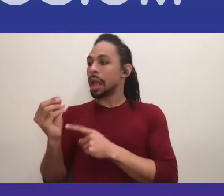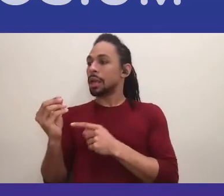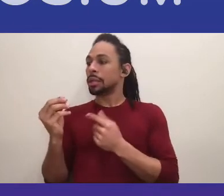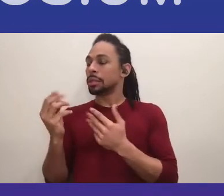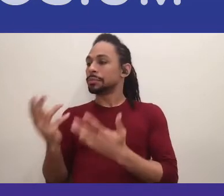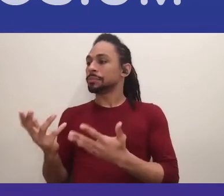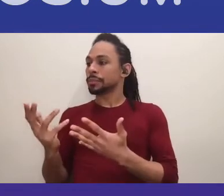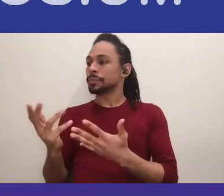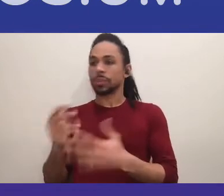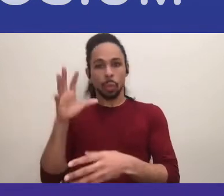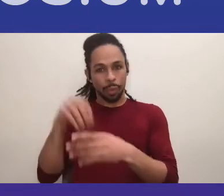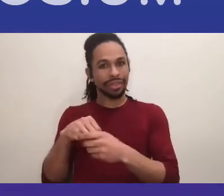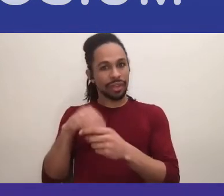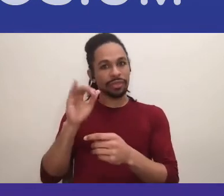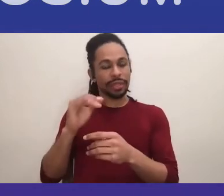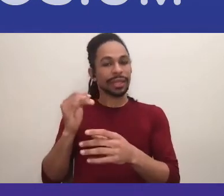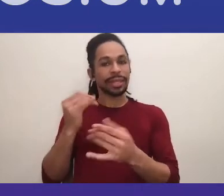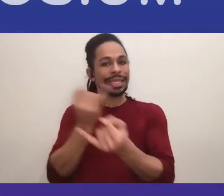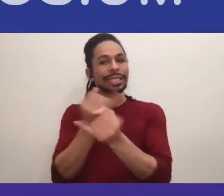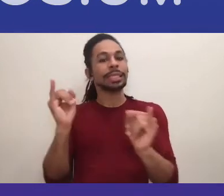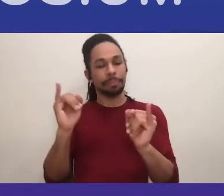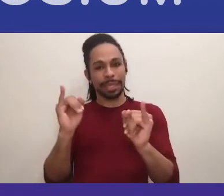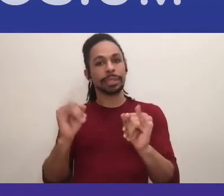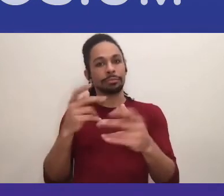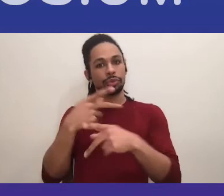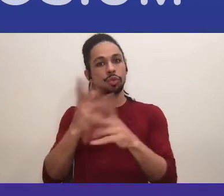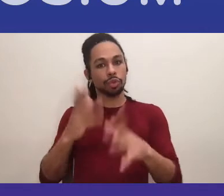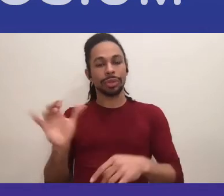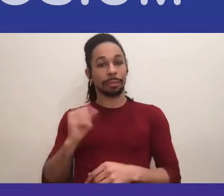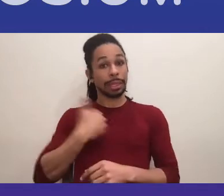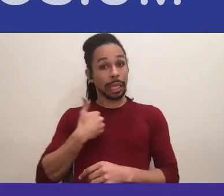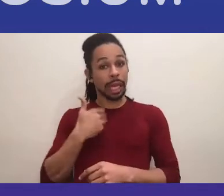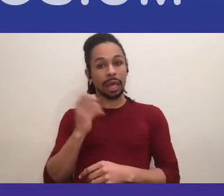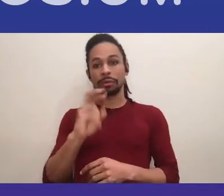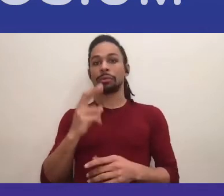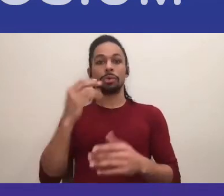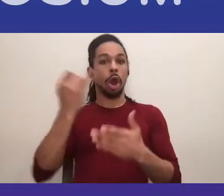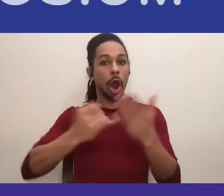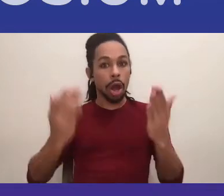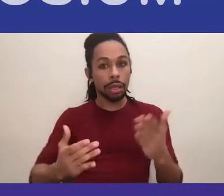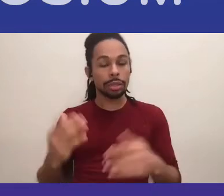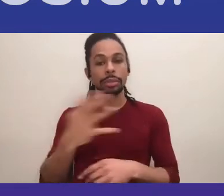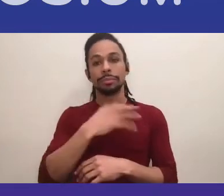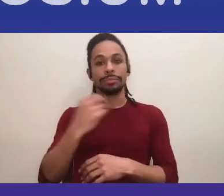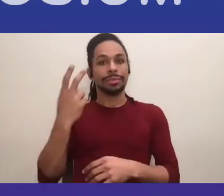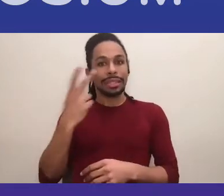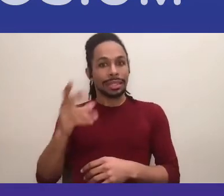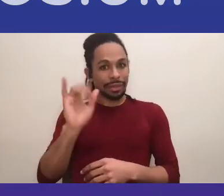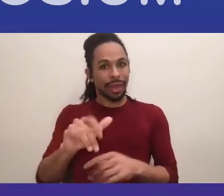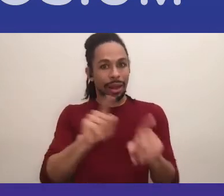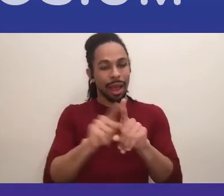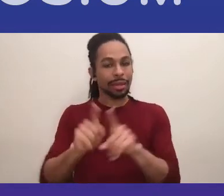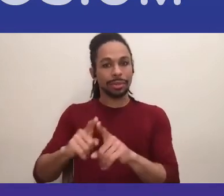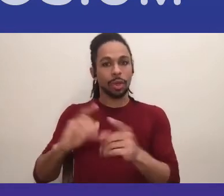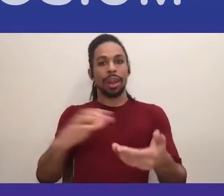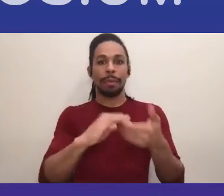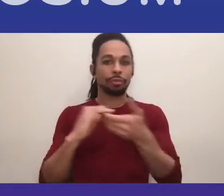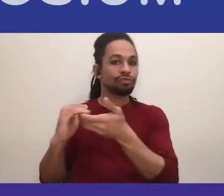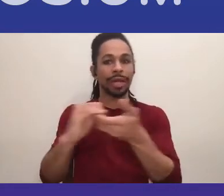with independent producers like me or artists, and see this as a collaboration, not